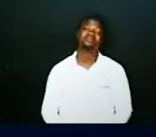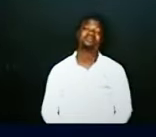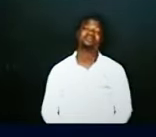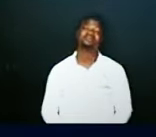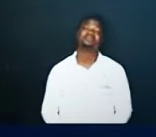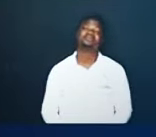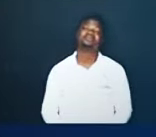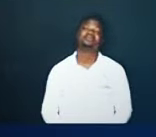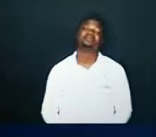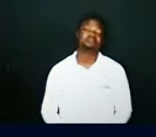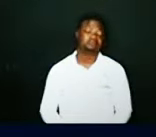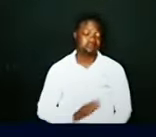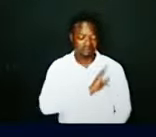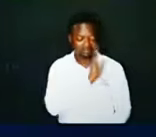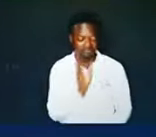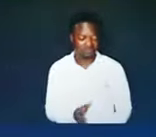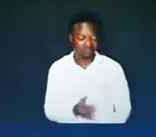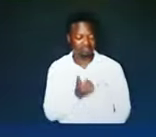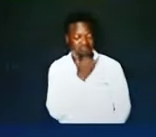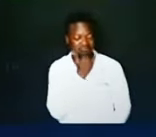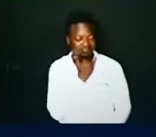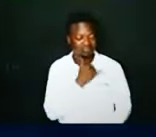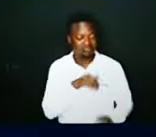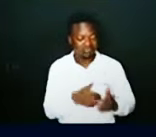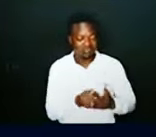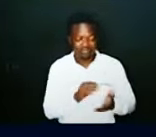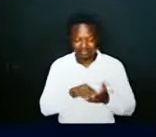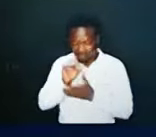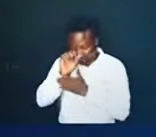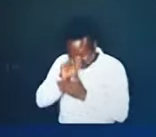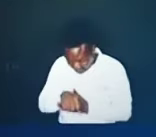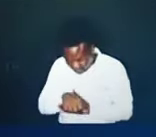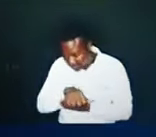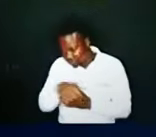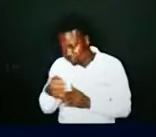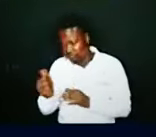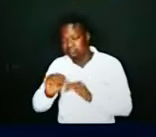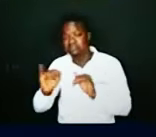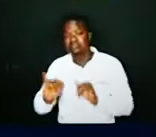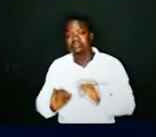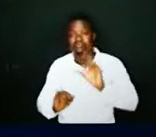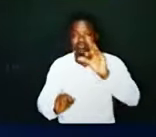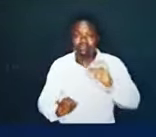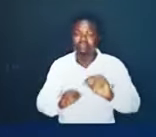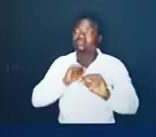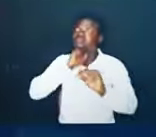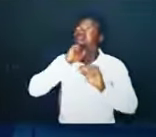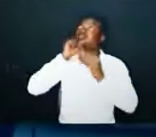will not defy themselves by bowing to any image. You see,